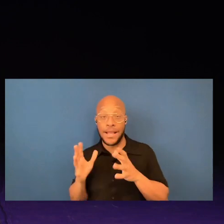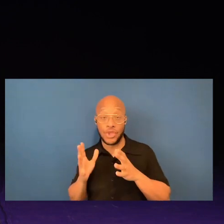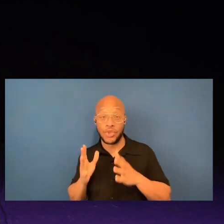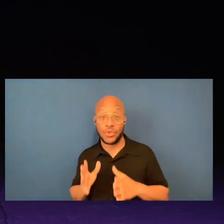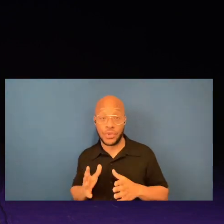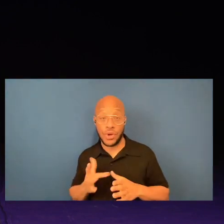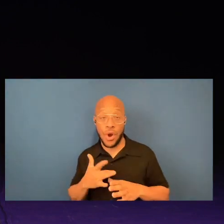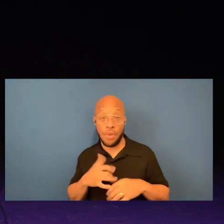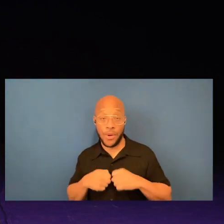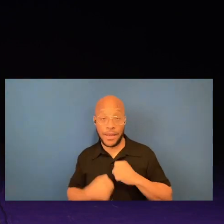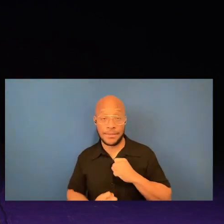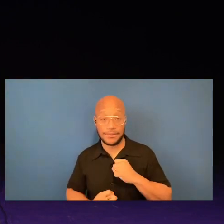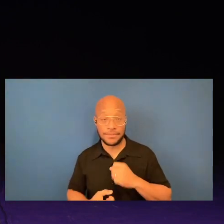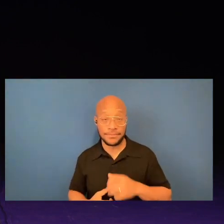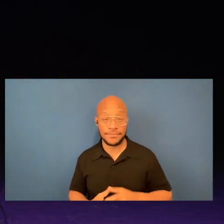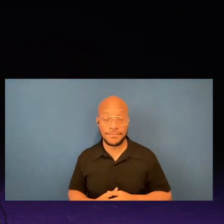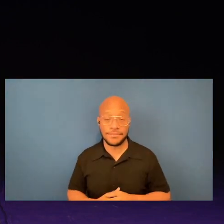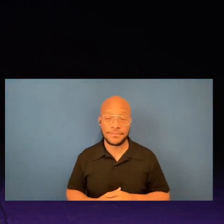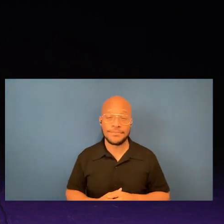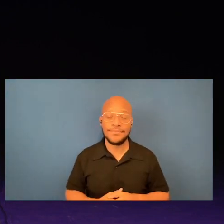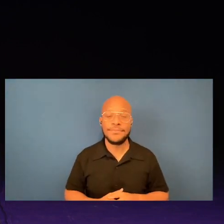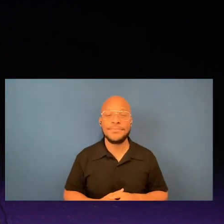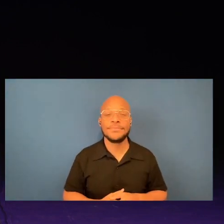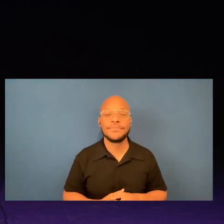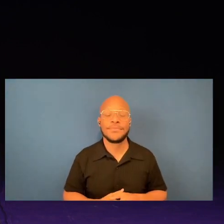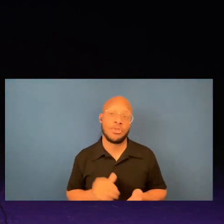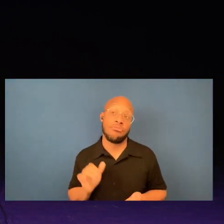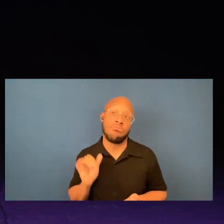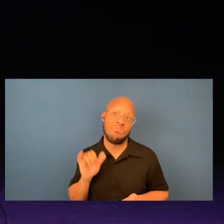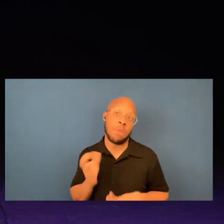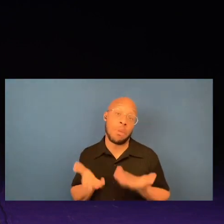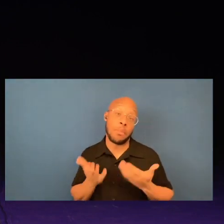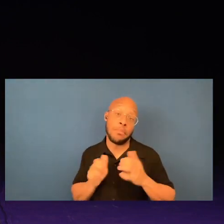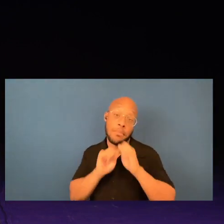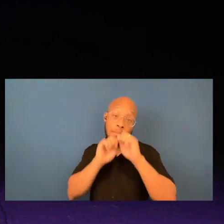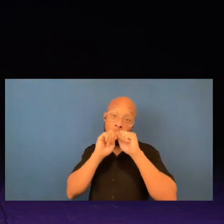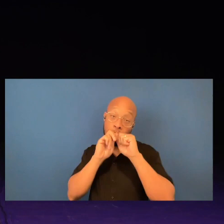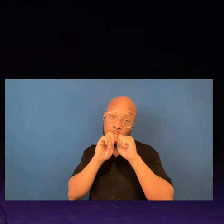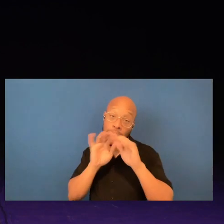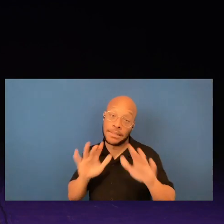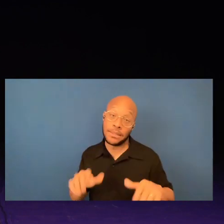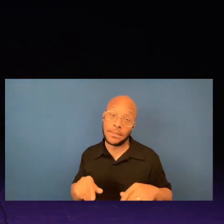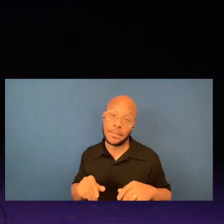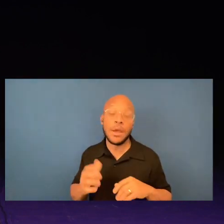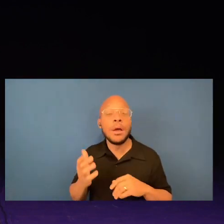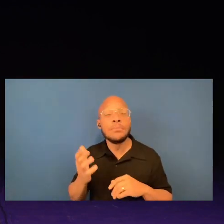So that could be a blessing. I was blessed one time by the Dalai Lama.